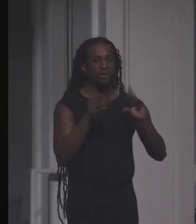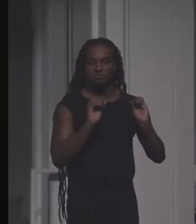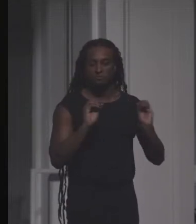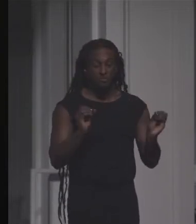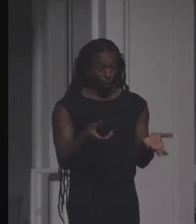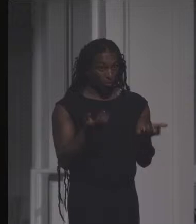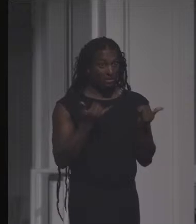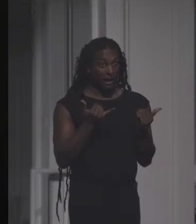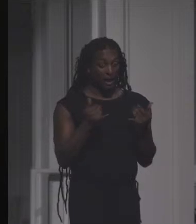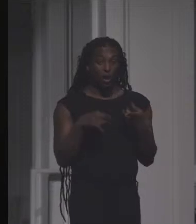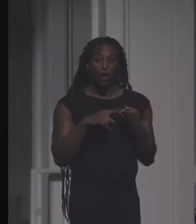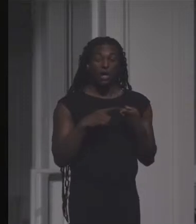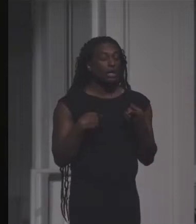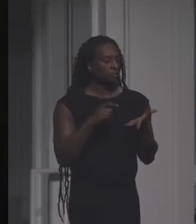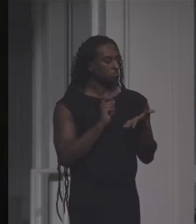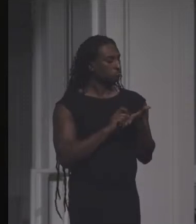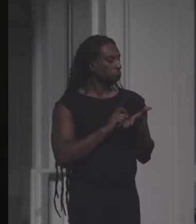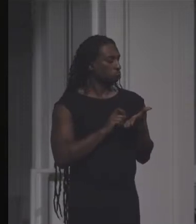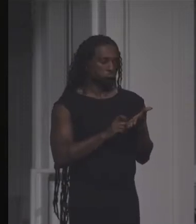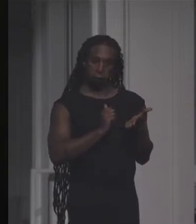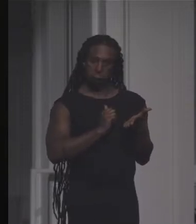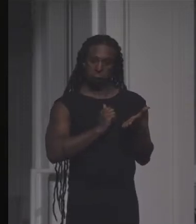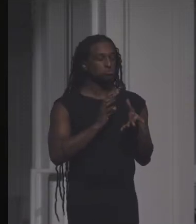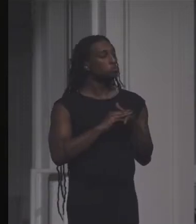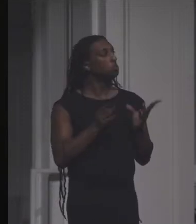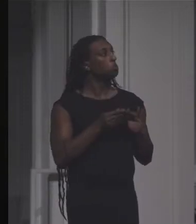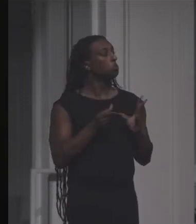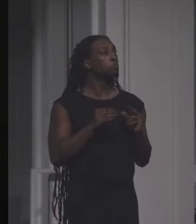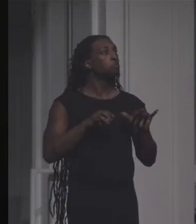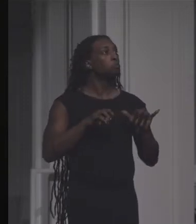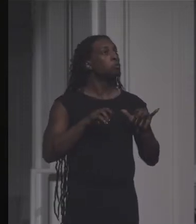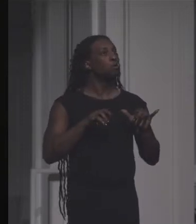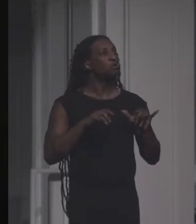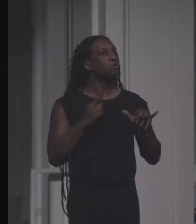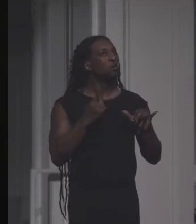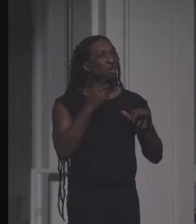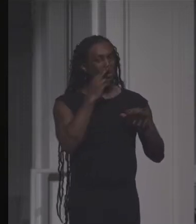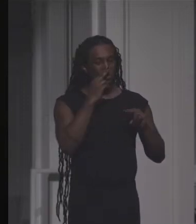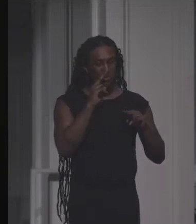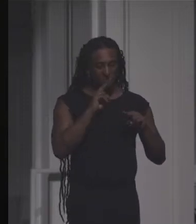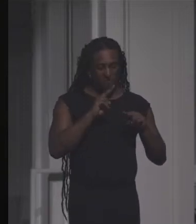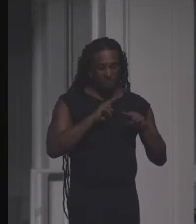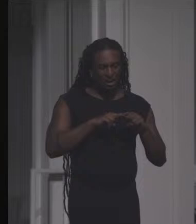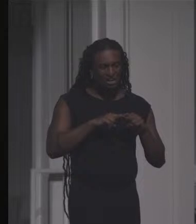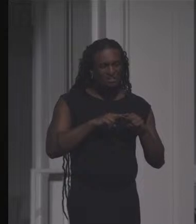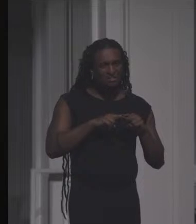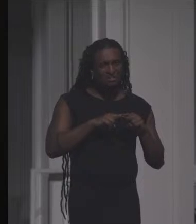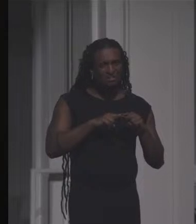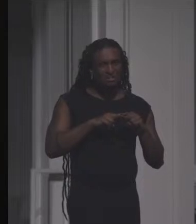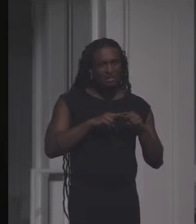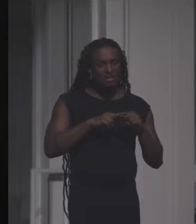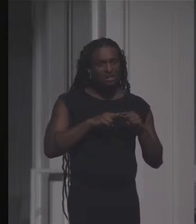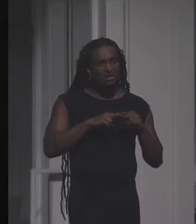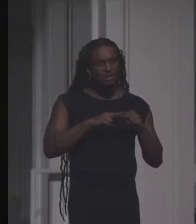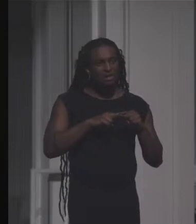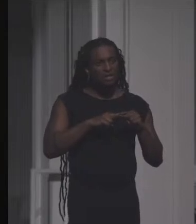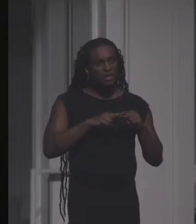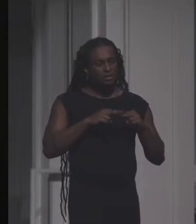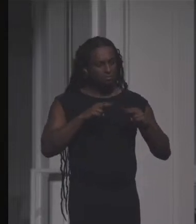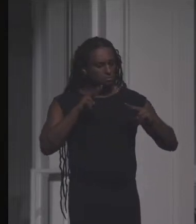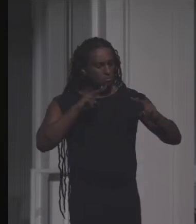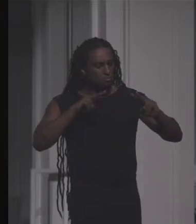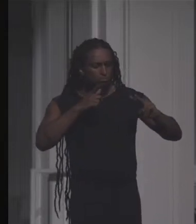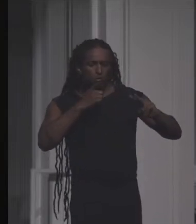I write my own stories, that's always front and center for me. Who or what is missing?